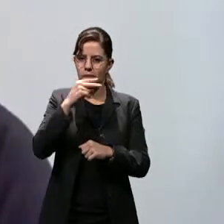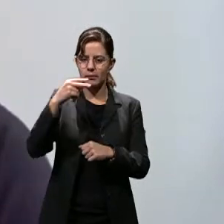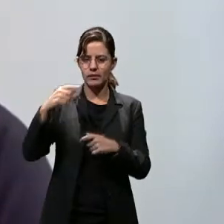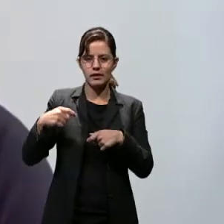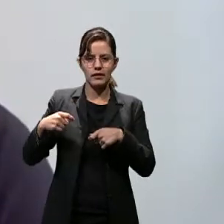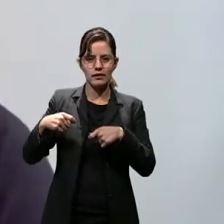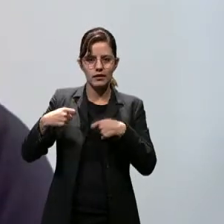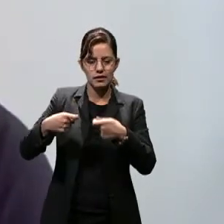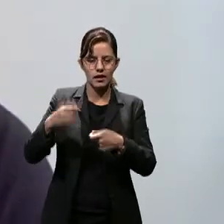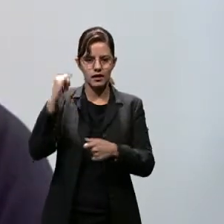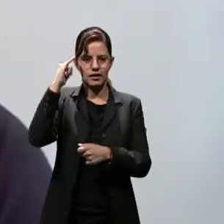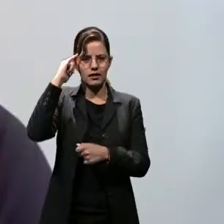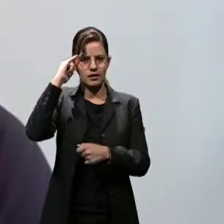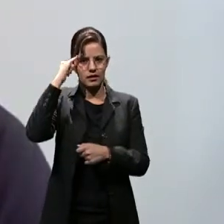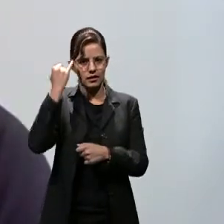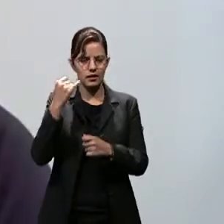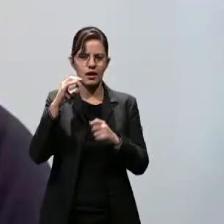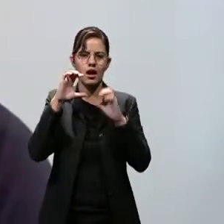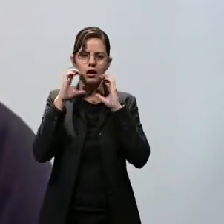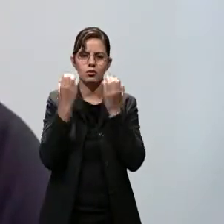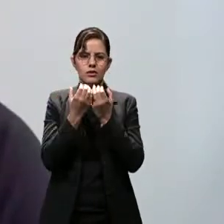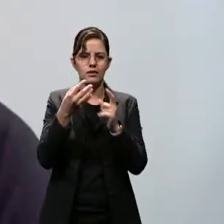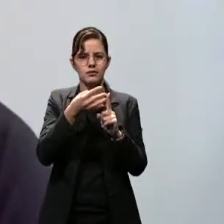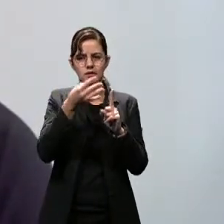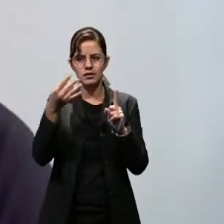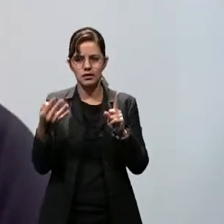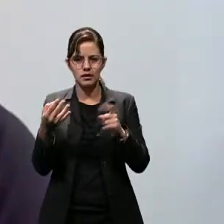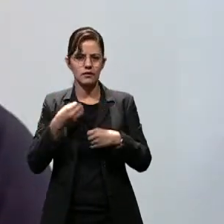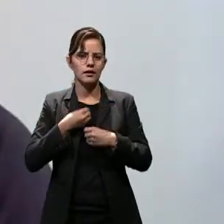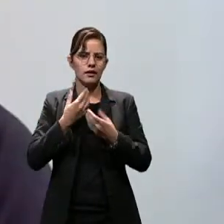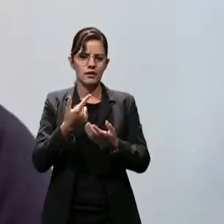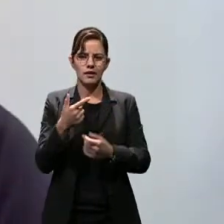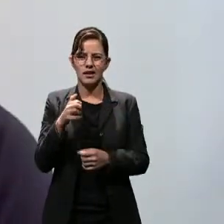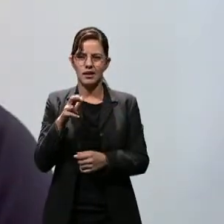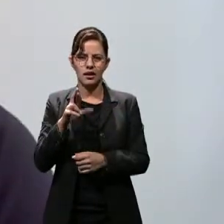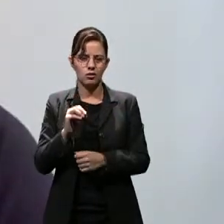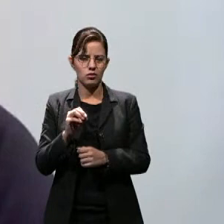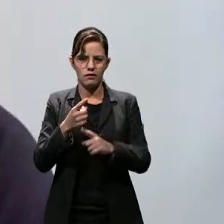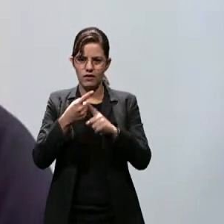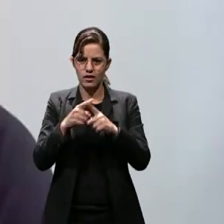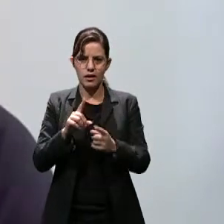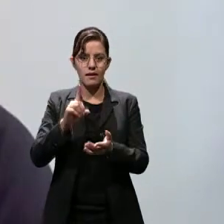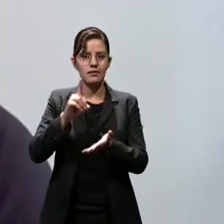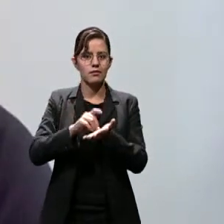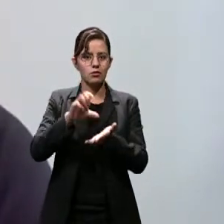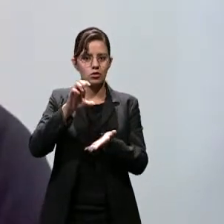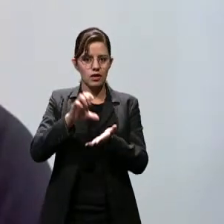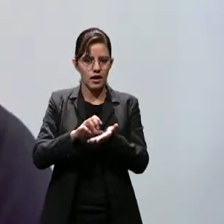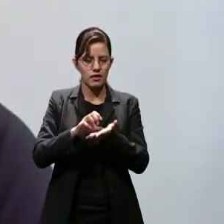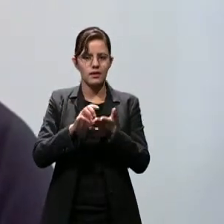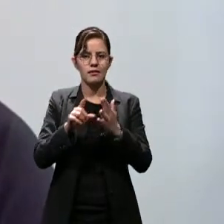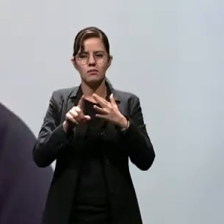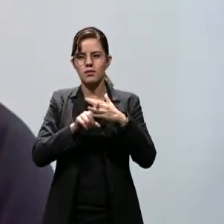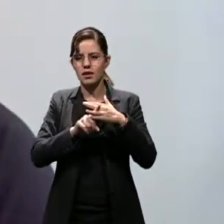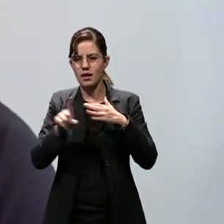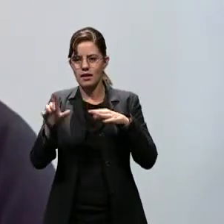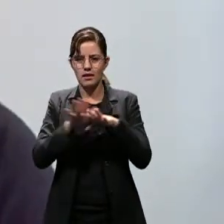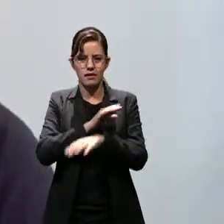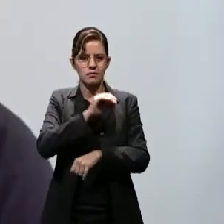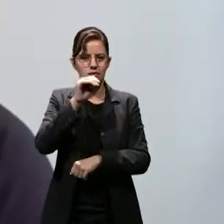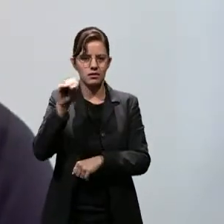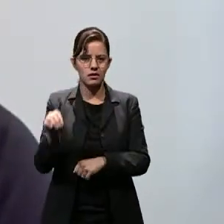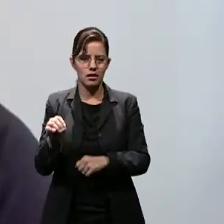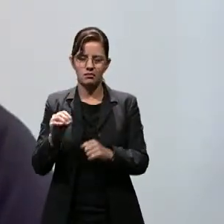African descendants, indigenous women, various gender, migrants, refugees, all